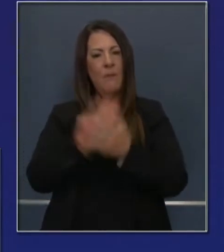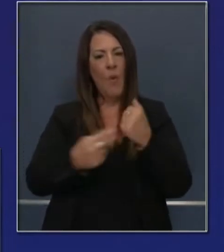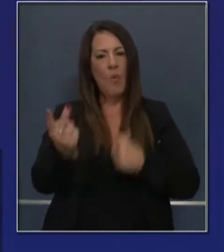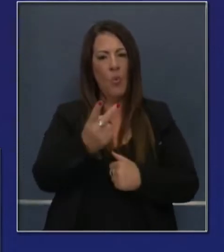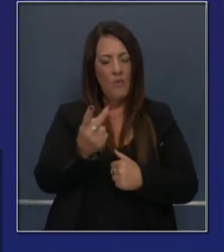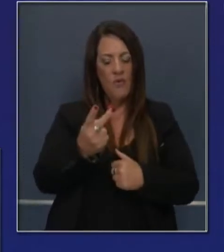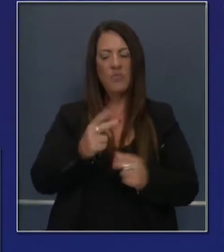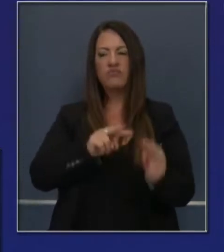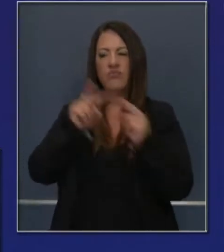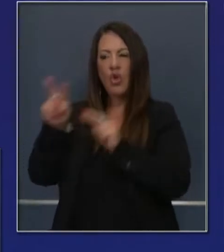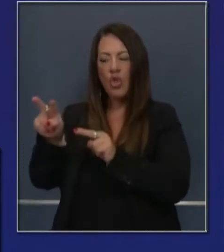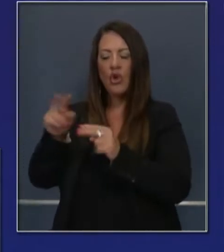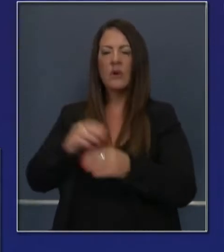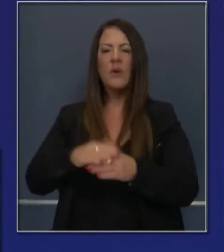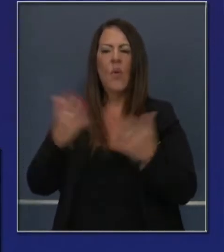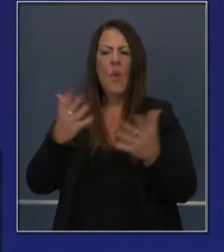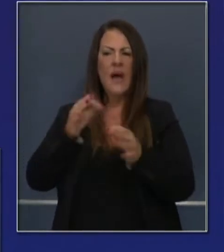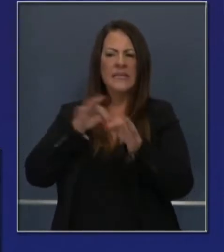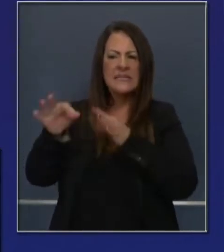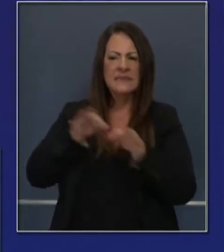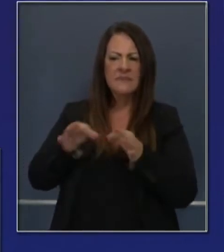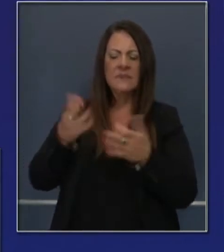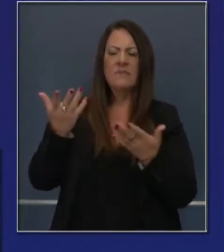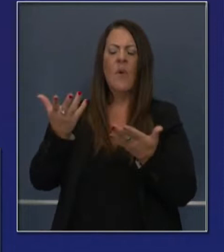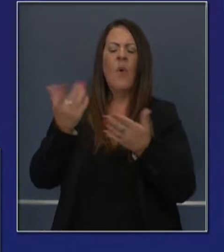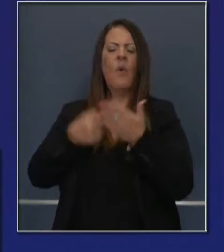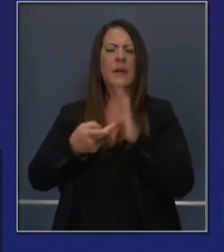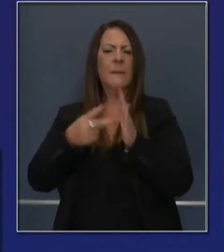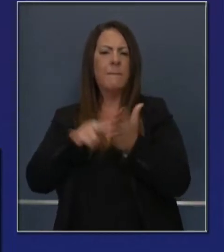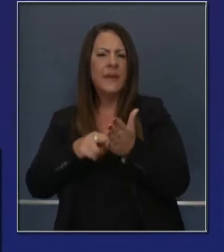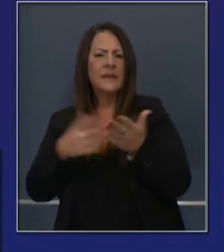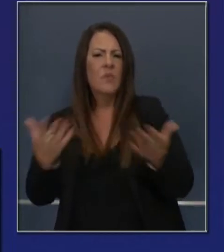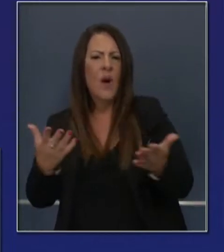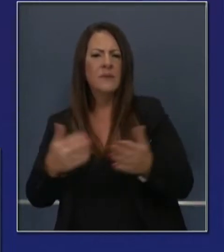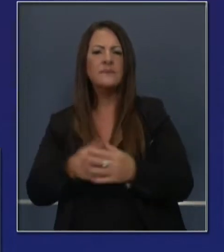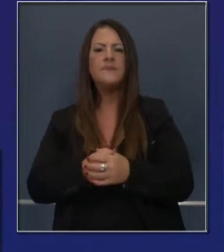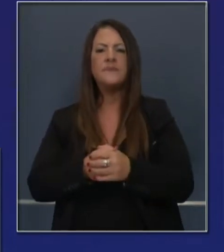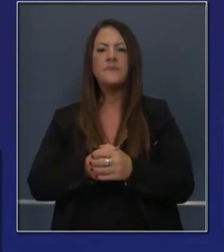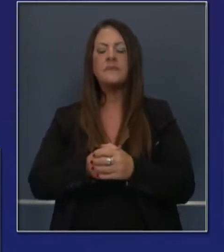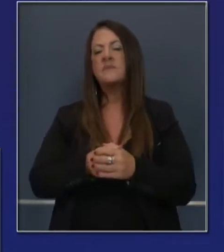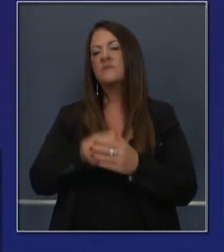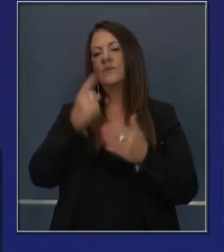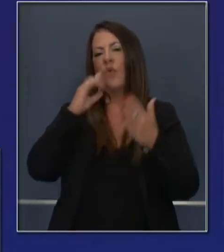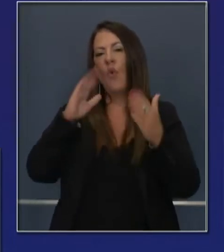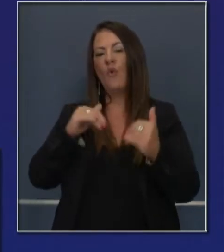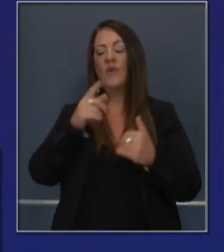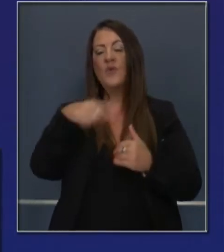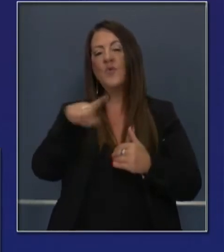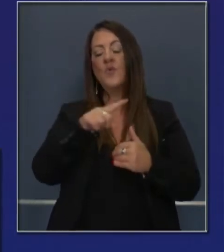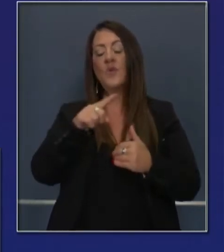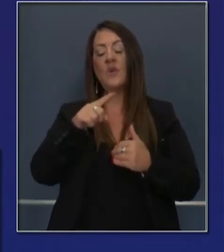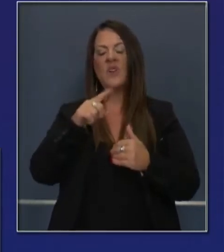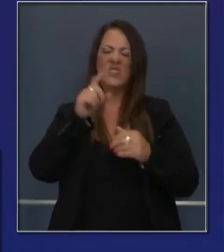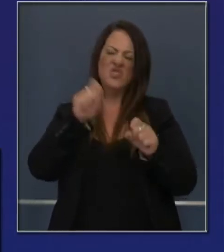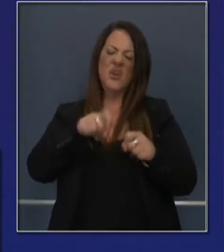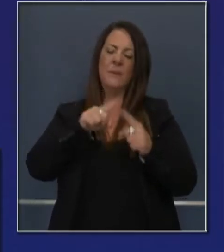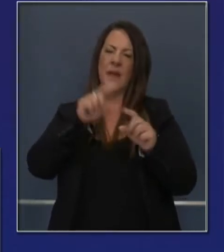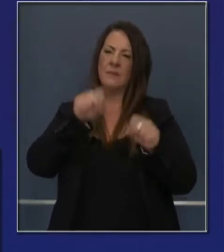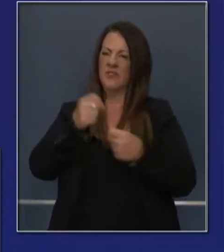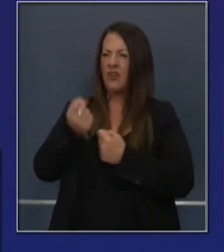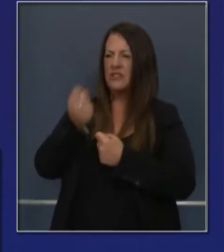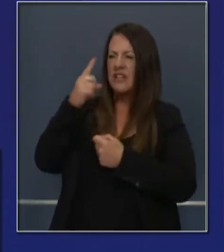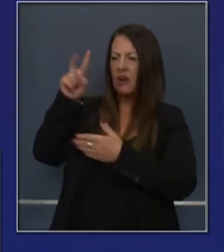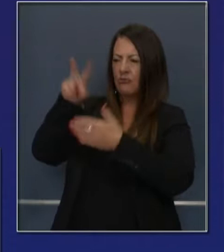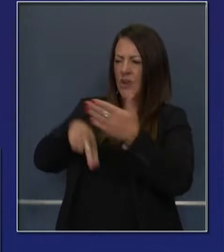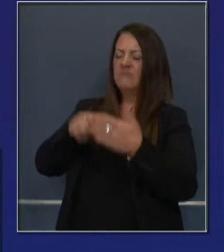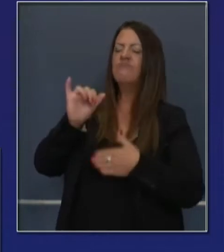not, and try to help explain all of this in a way that not only you can understand, but your lawyer can